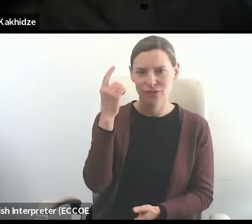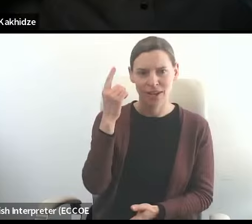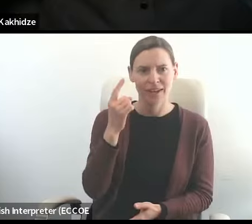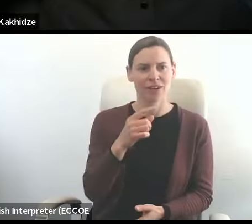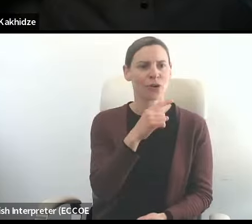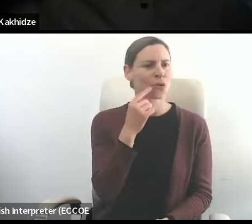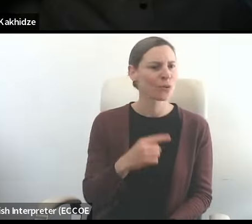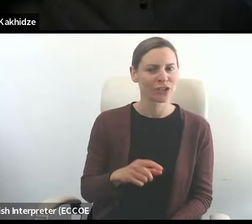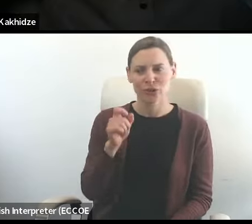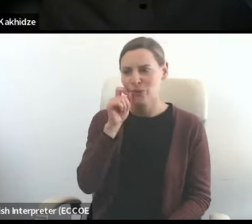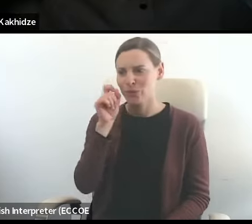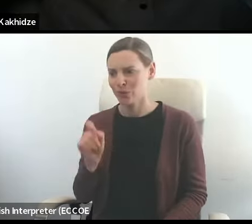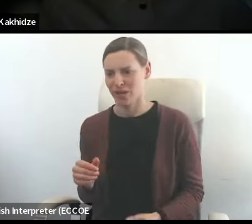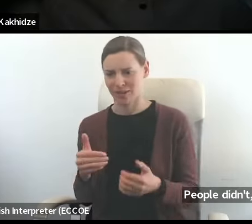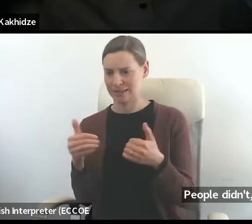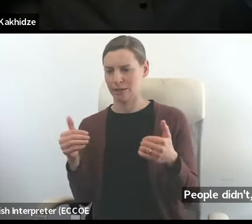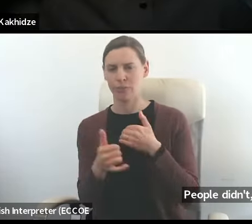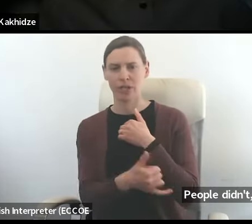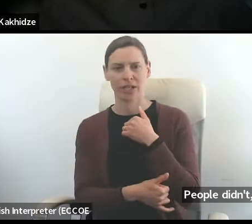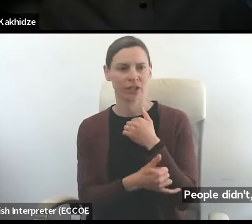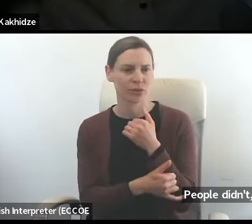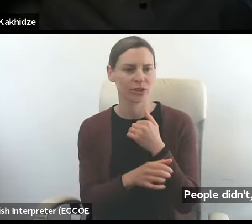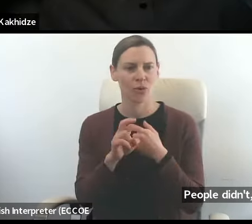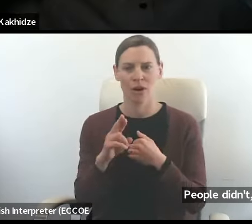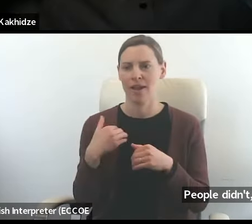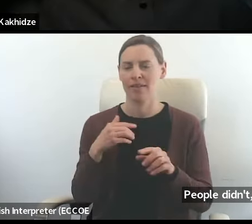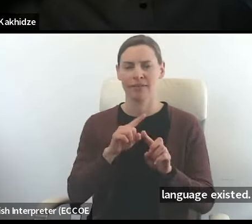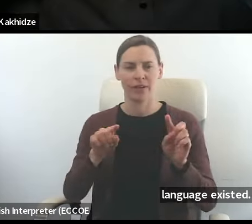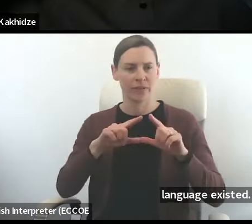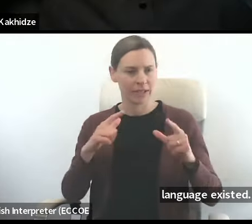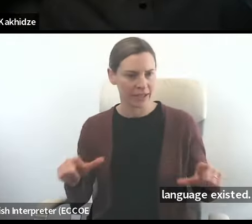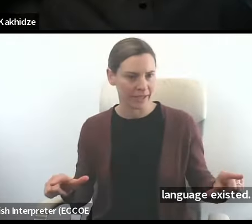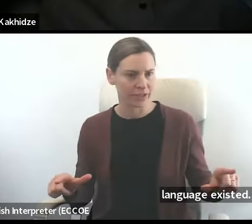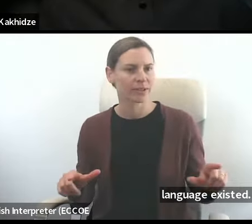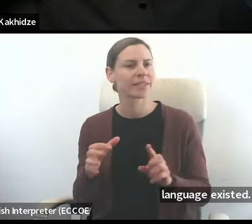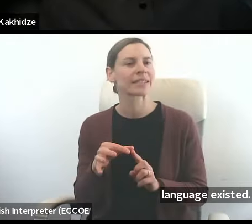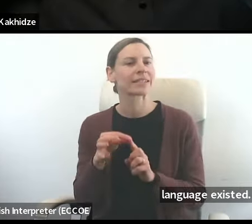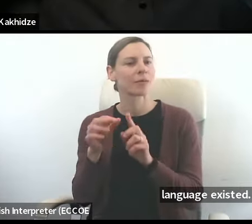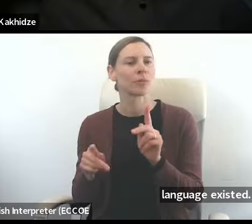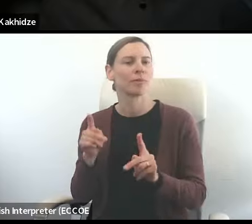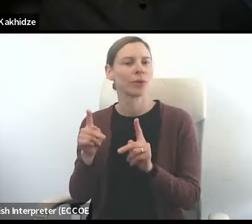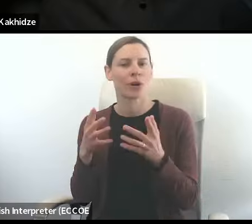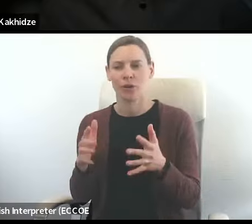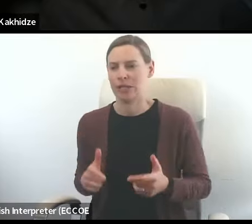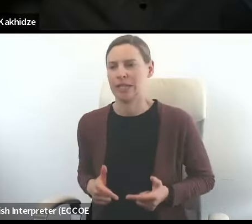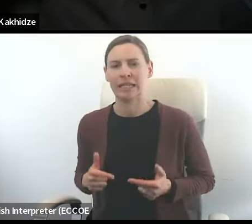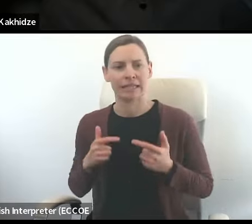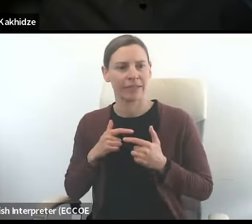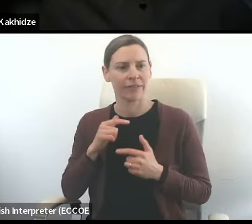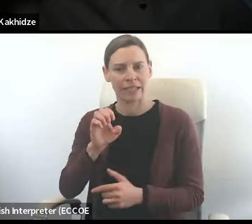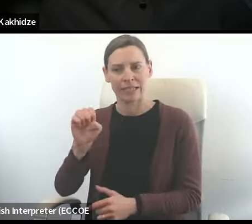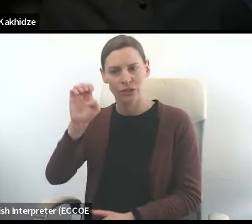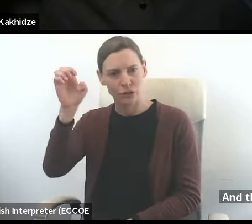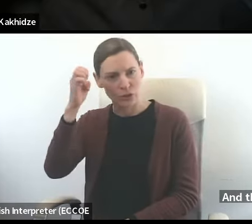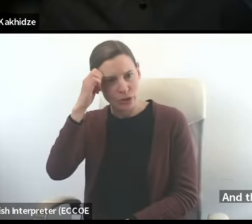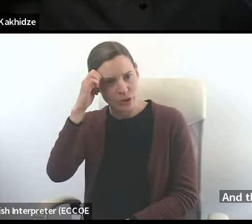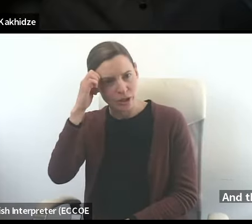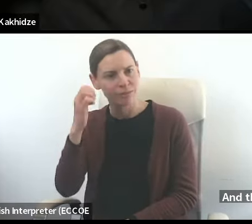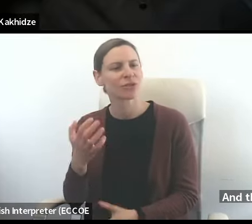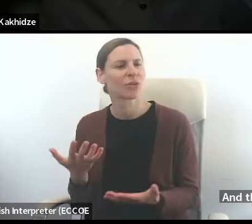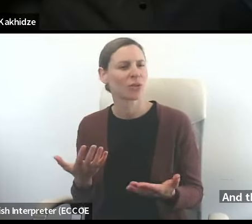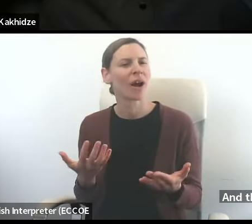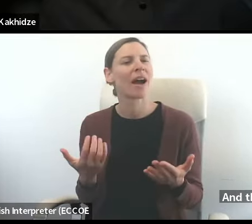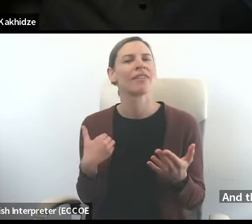existed, except for Ukrainians and people from Eastern Europe. And there is this kind of Western gaze, you know, the kind